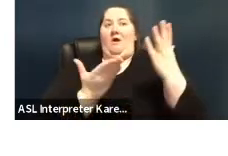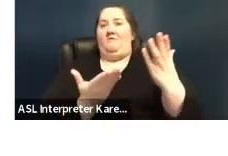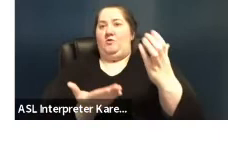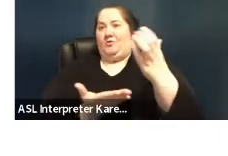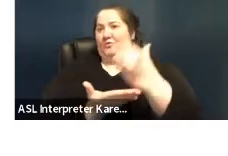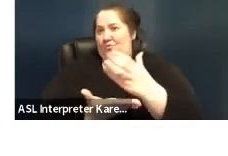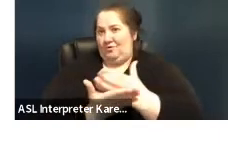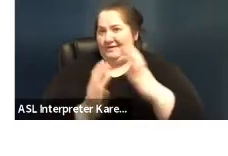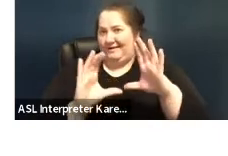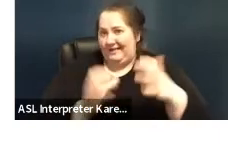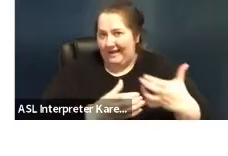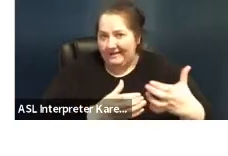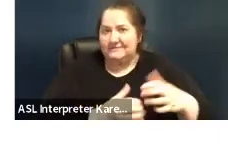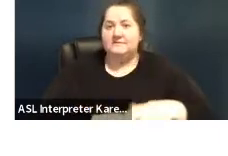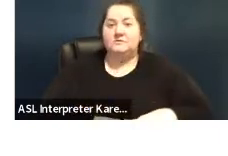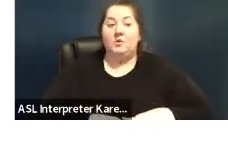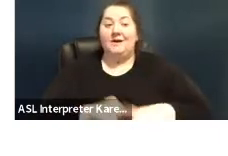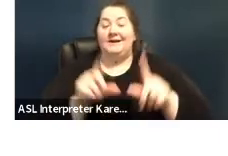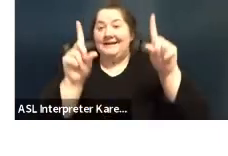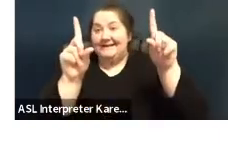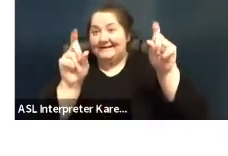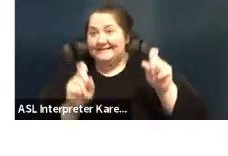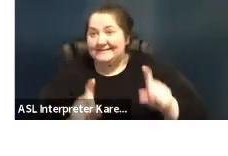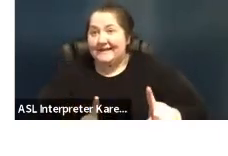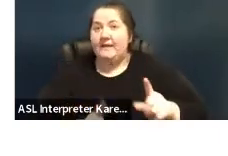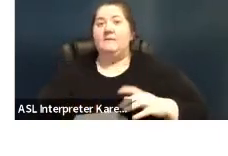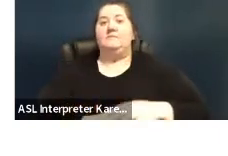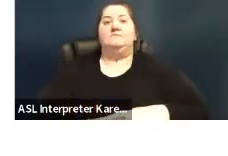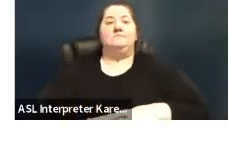courses or exams that are related to